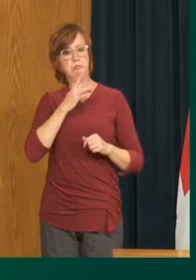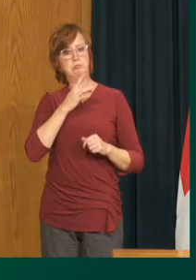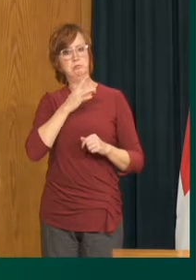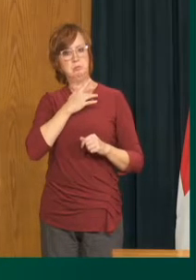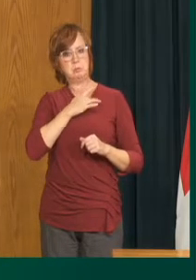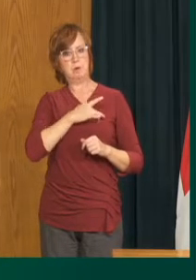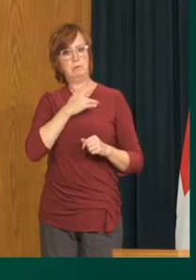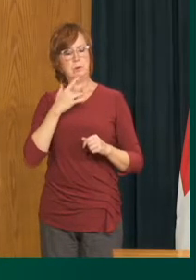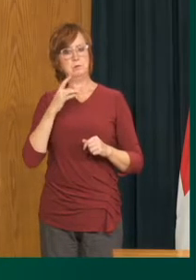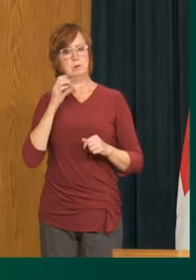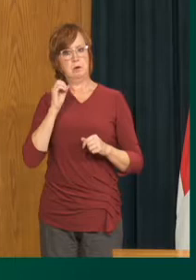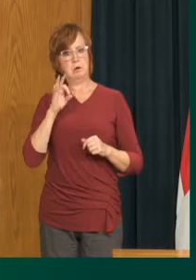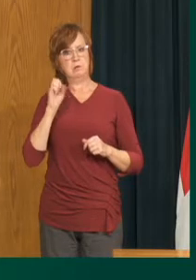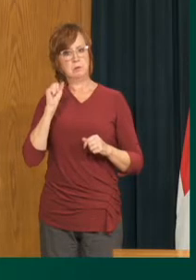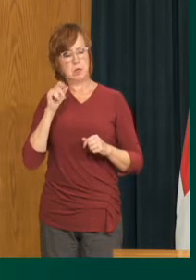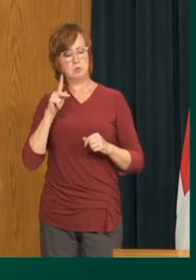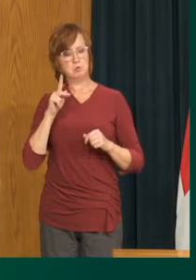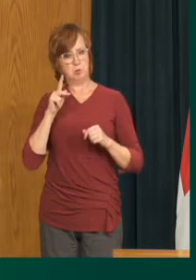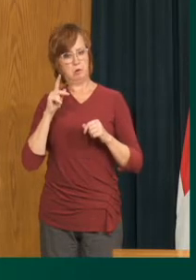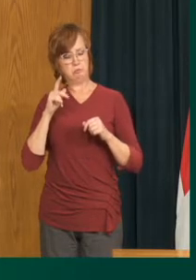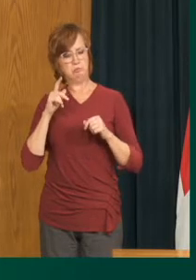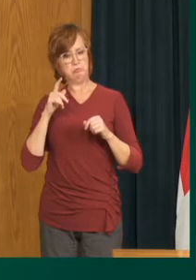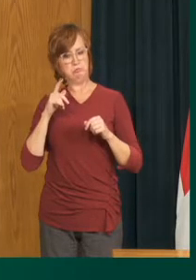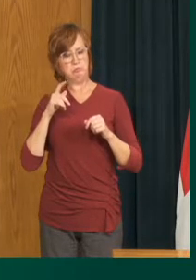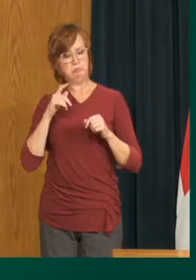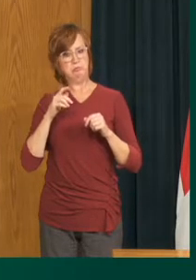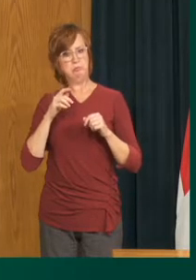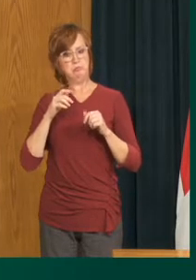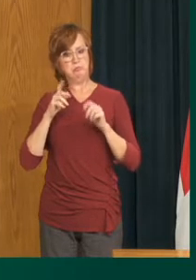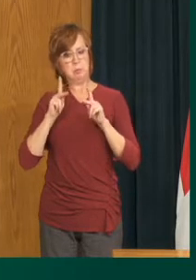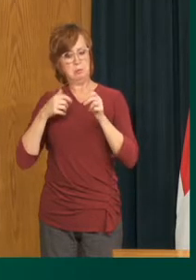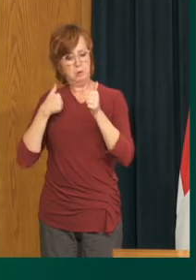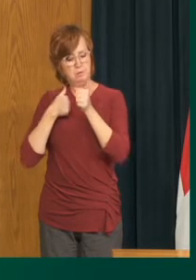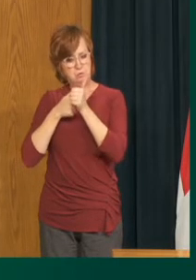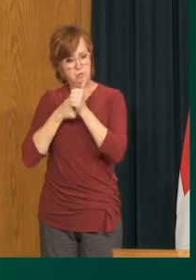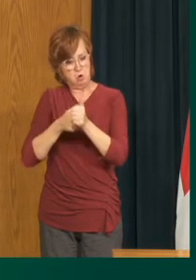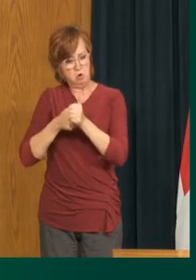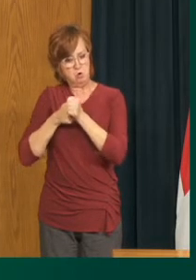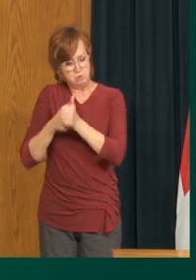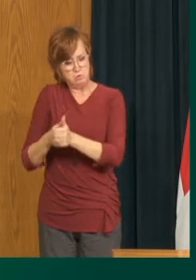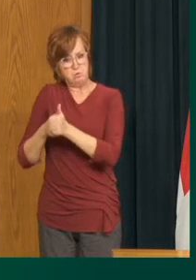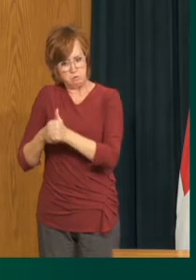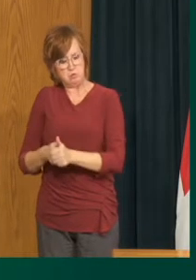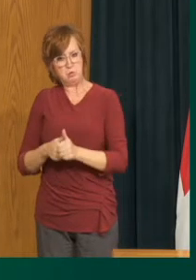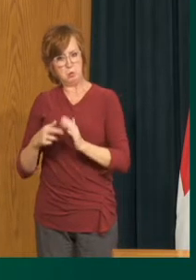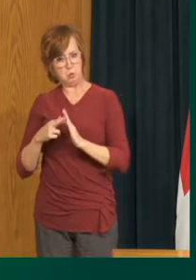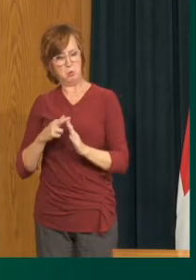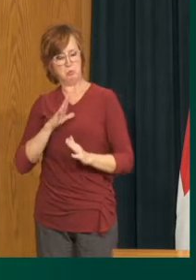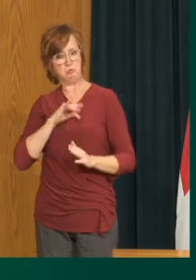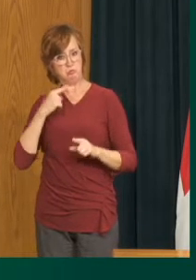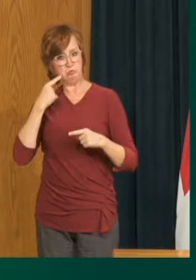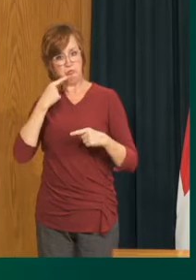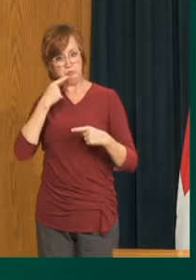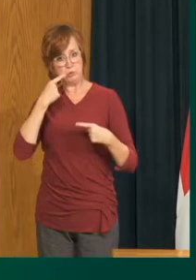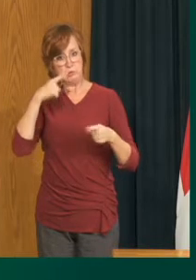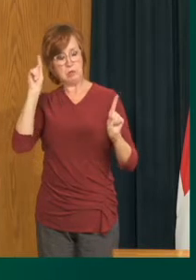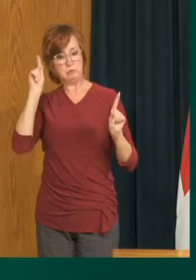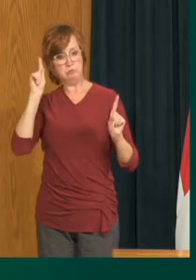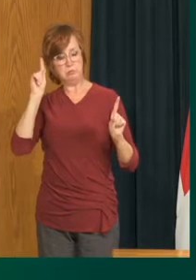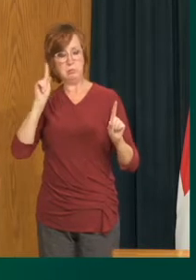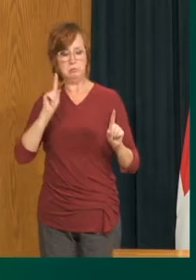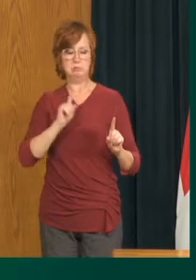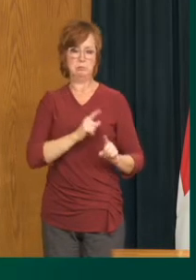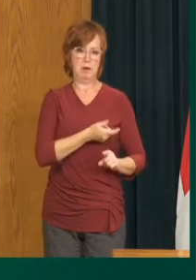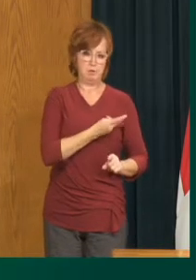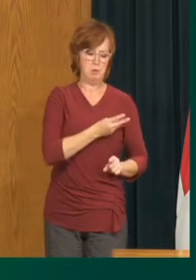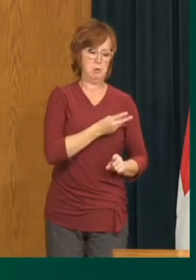health guidelines that are there, and that's important. And as I said in my opening comments, it's doubly important in this time when we have